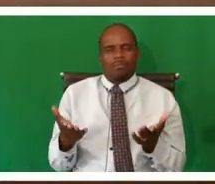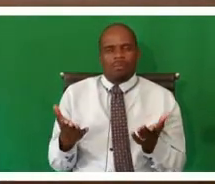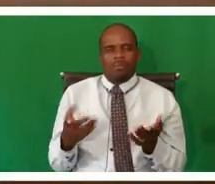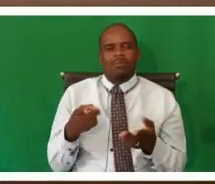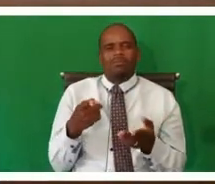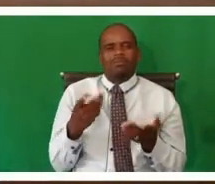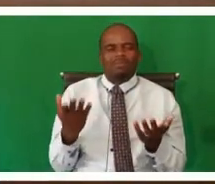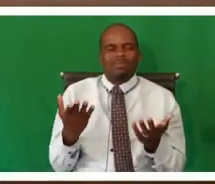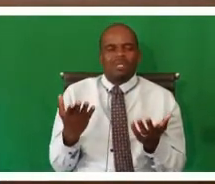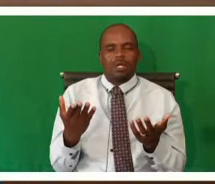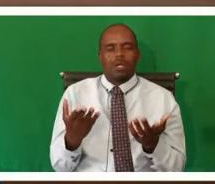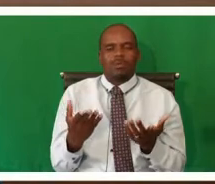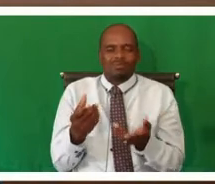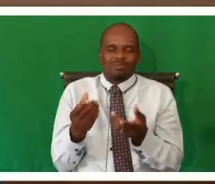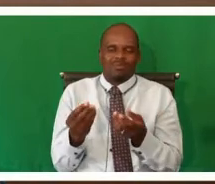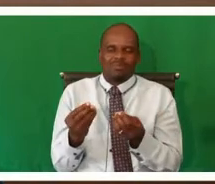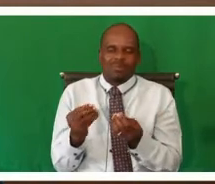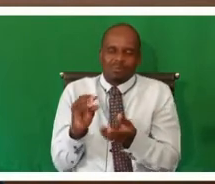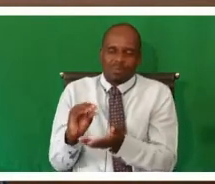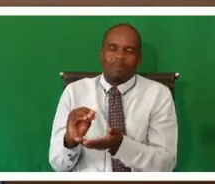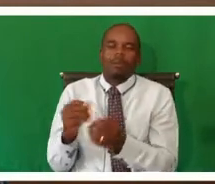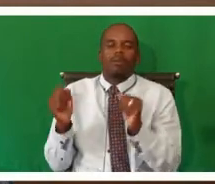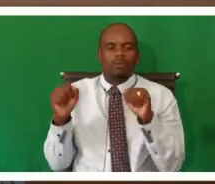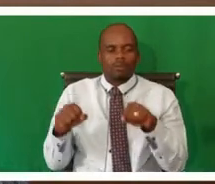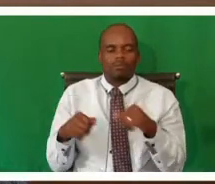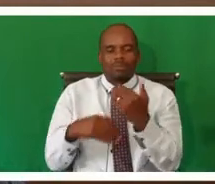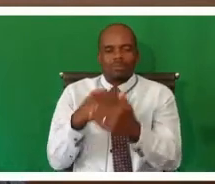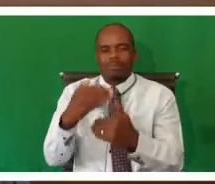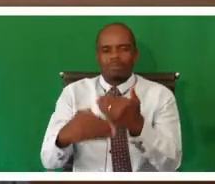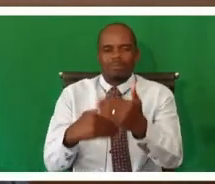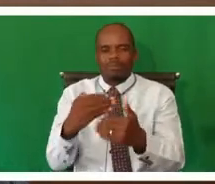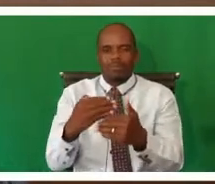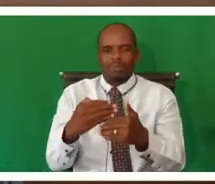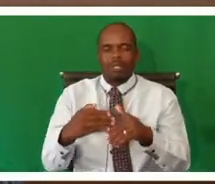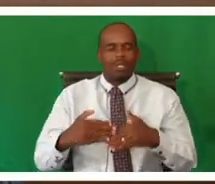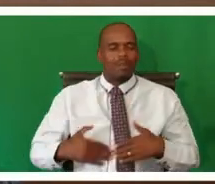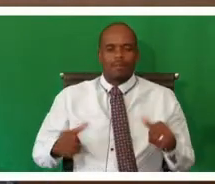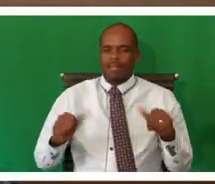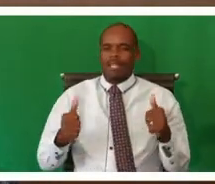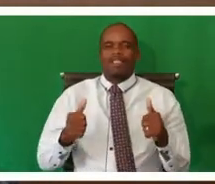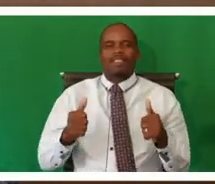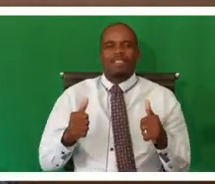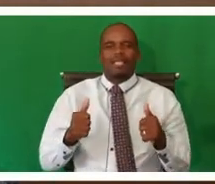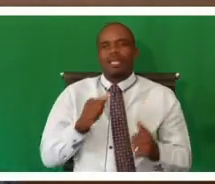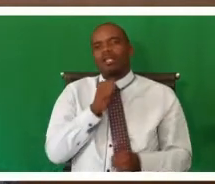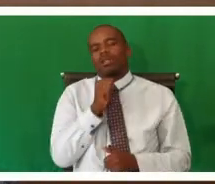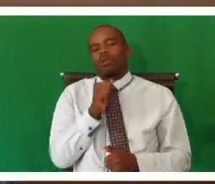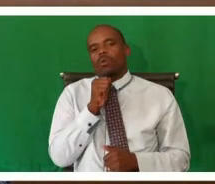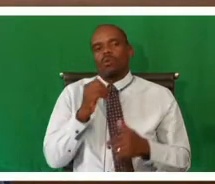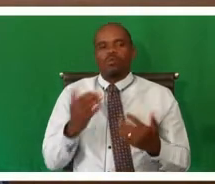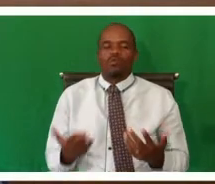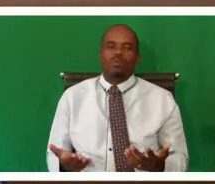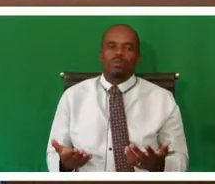rona e ba hantle, re kgona hore re etse mosebetsi o phethahetseng. Ha jwalo